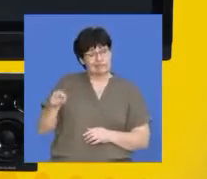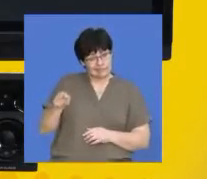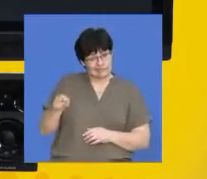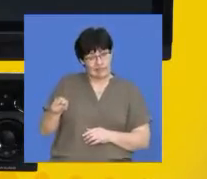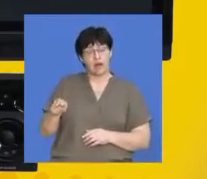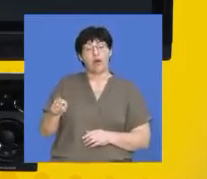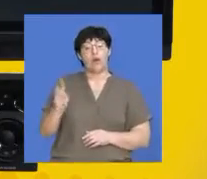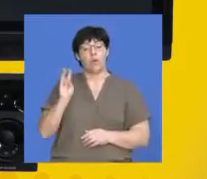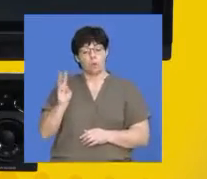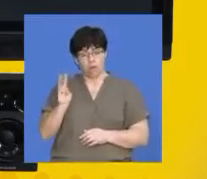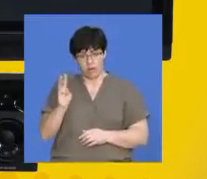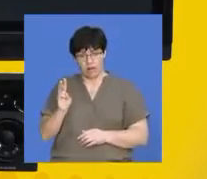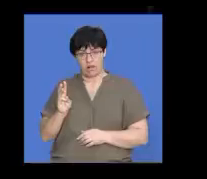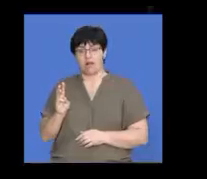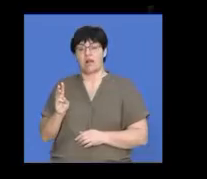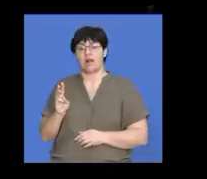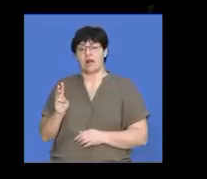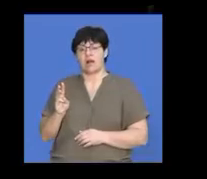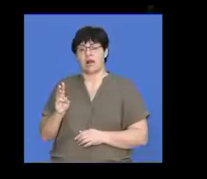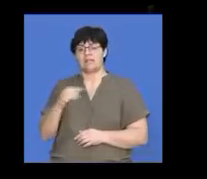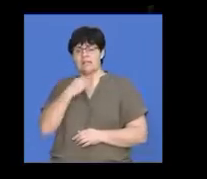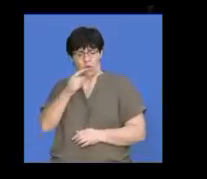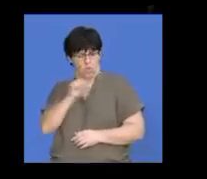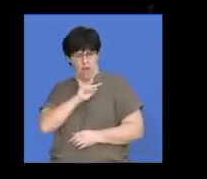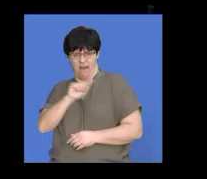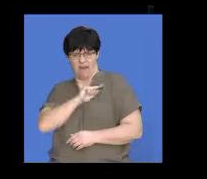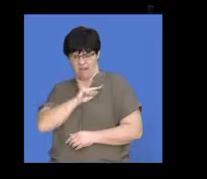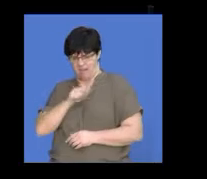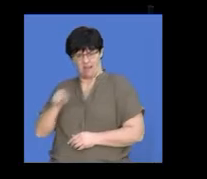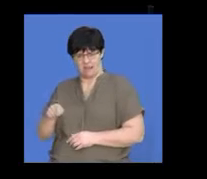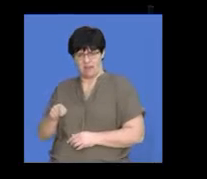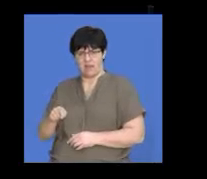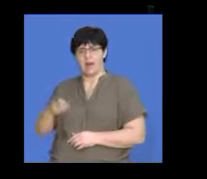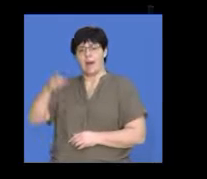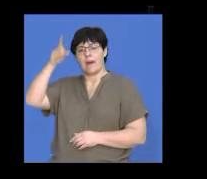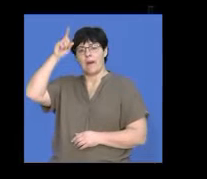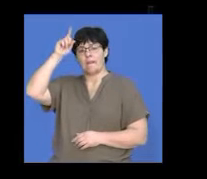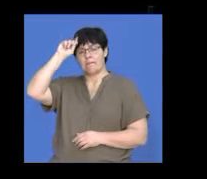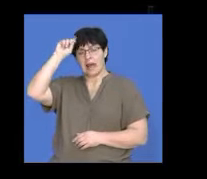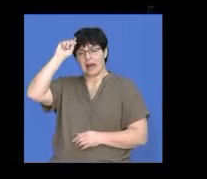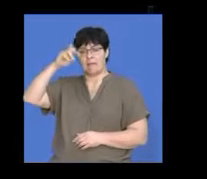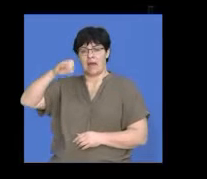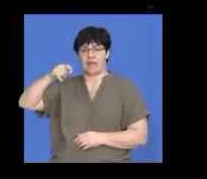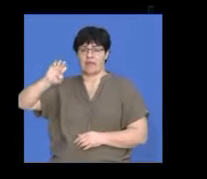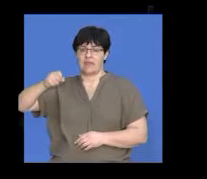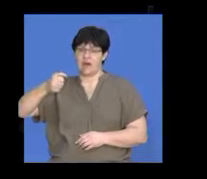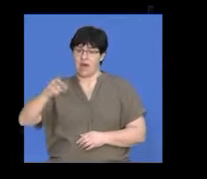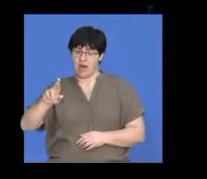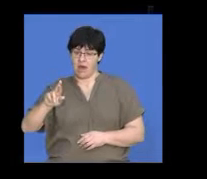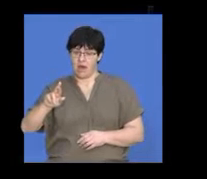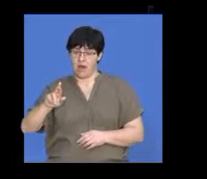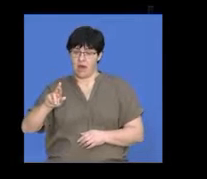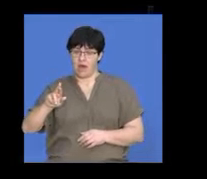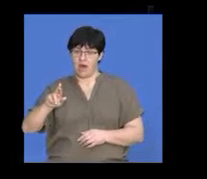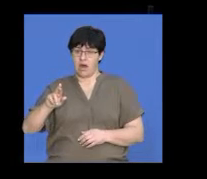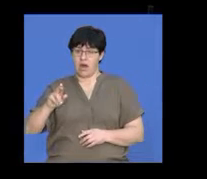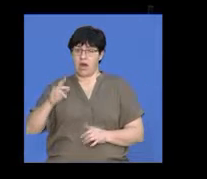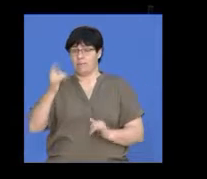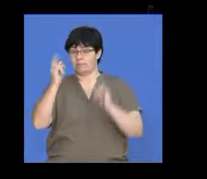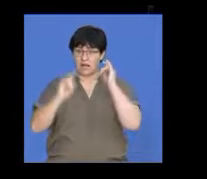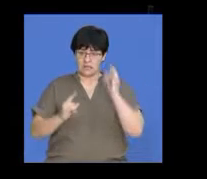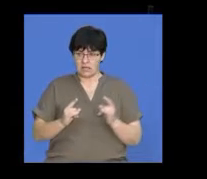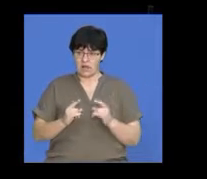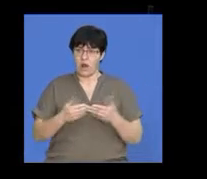going to give you the reasons why the Black Panther Party launched their breakfast